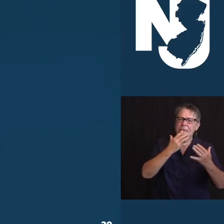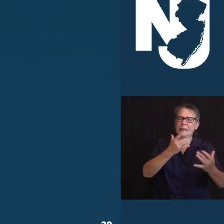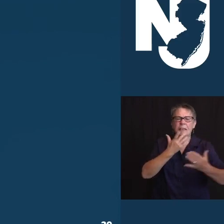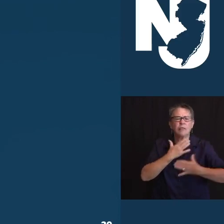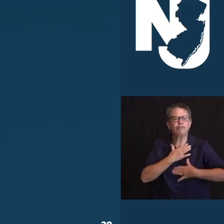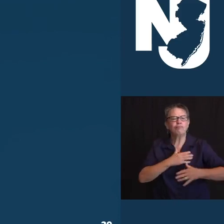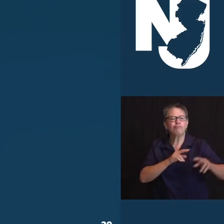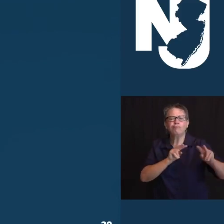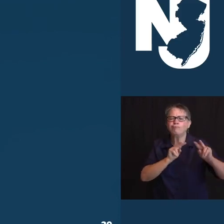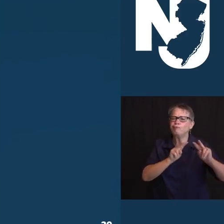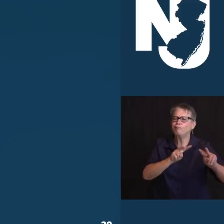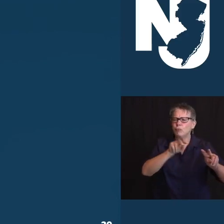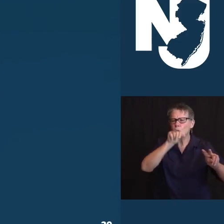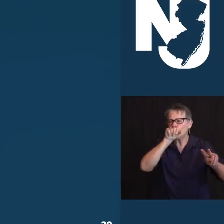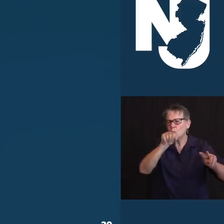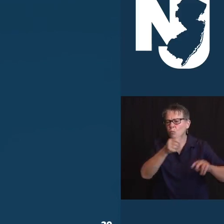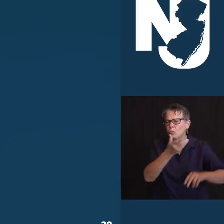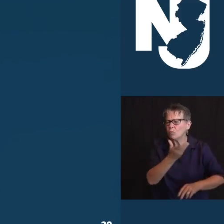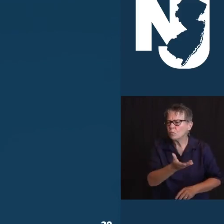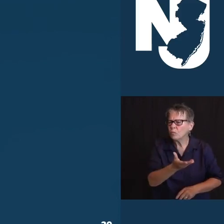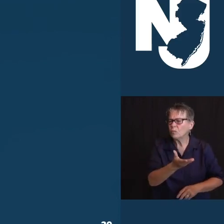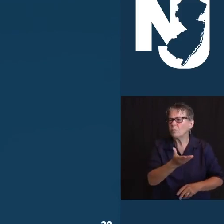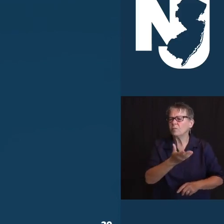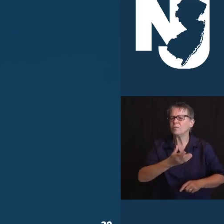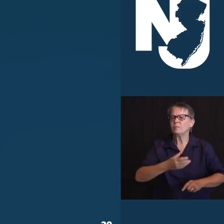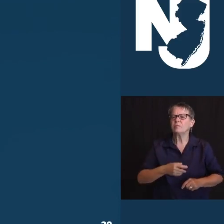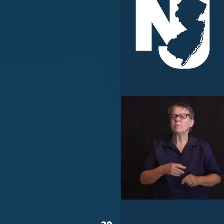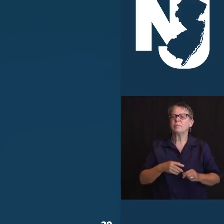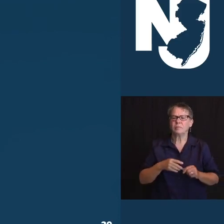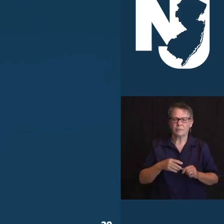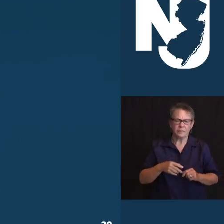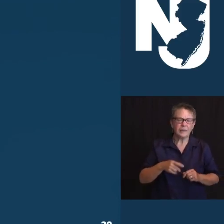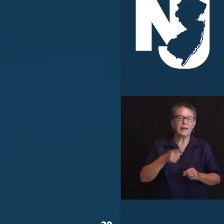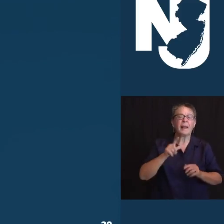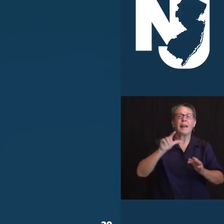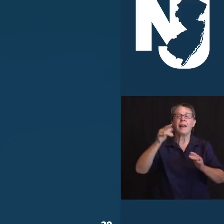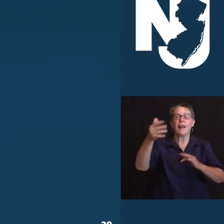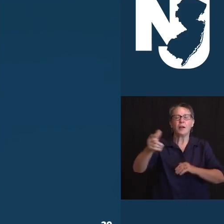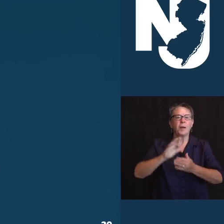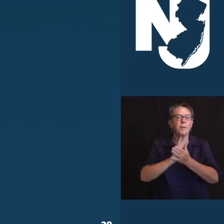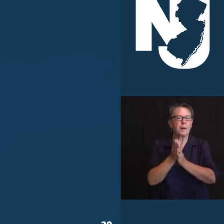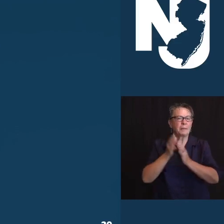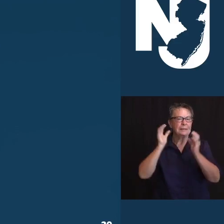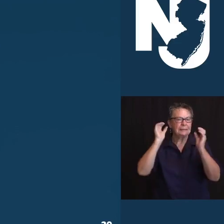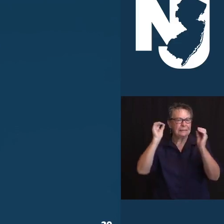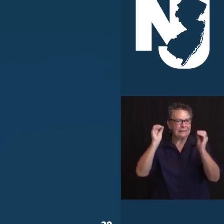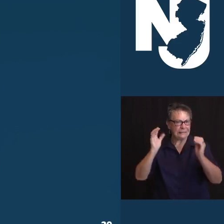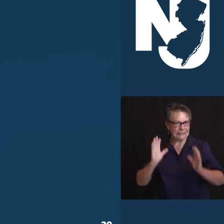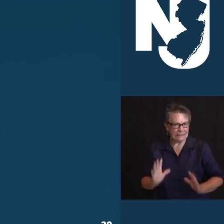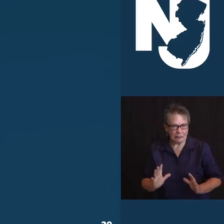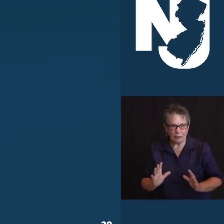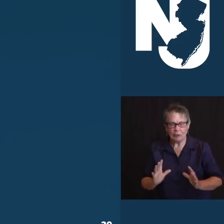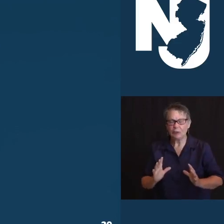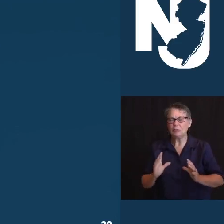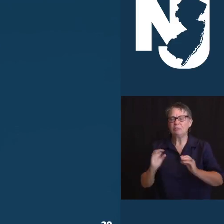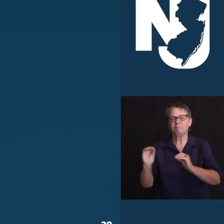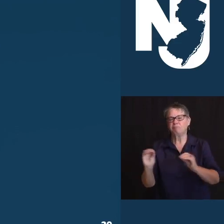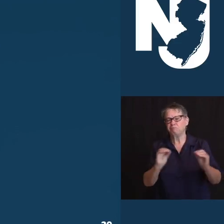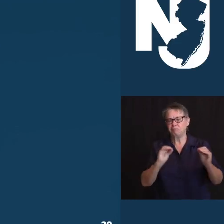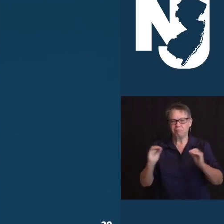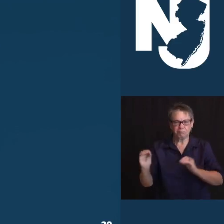arts educator at New Milford High School. He would also earn a master's degree in school administration from Seton Hall